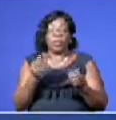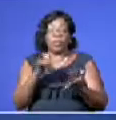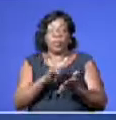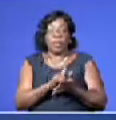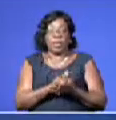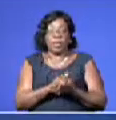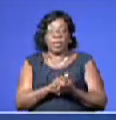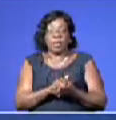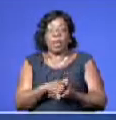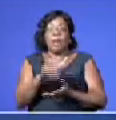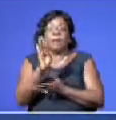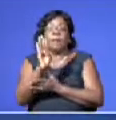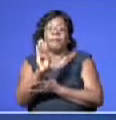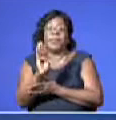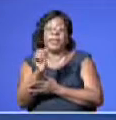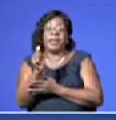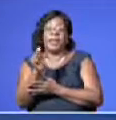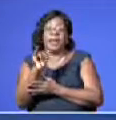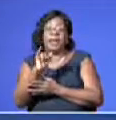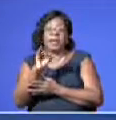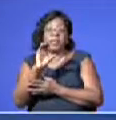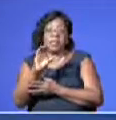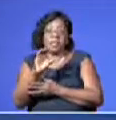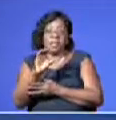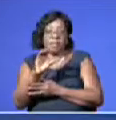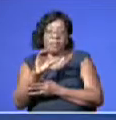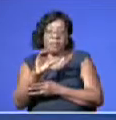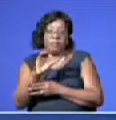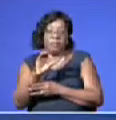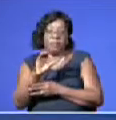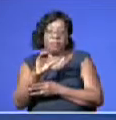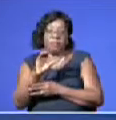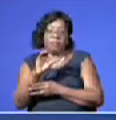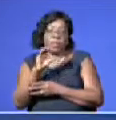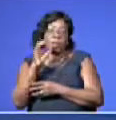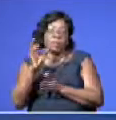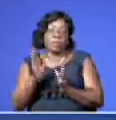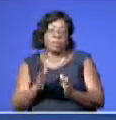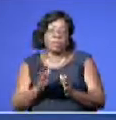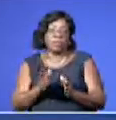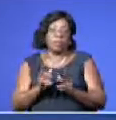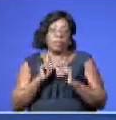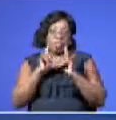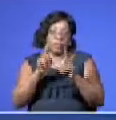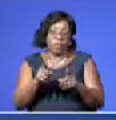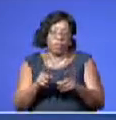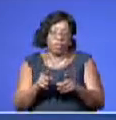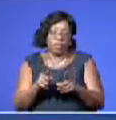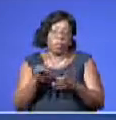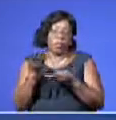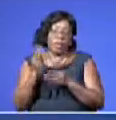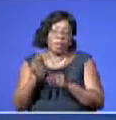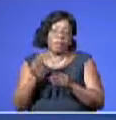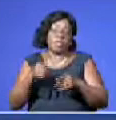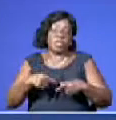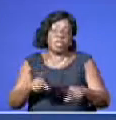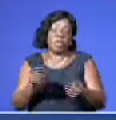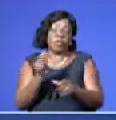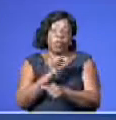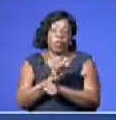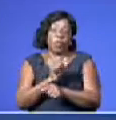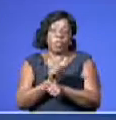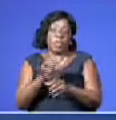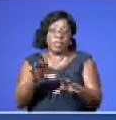Now, BAIC's industrial relations consultant Leslie Dean responded to the Bahamas General Workers Union's claims, noting that